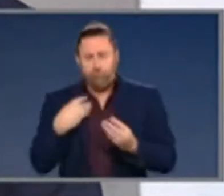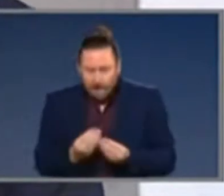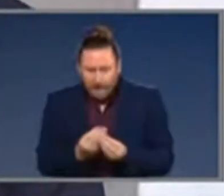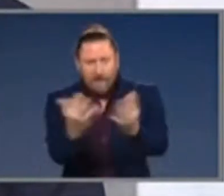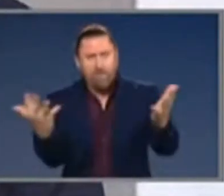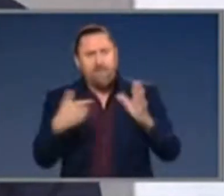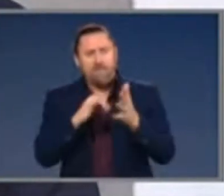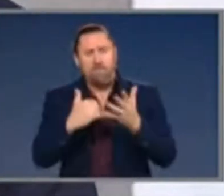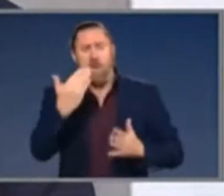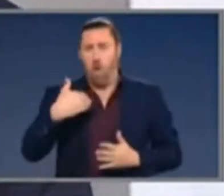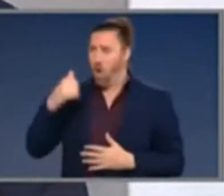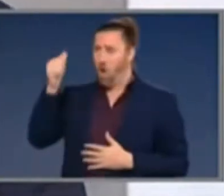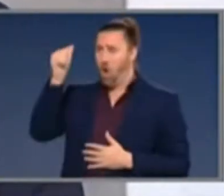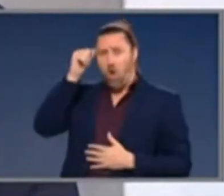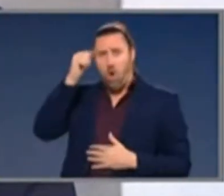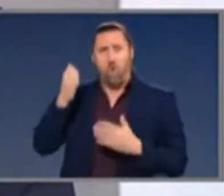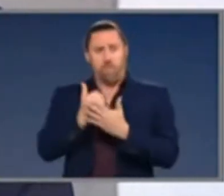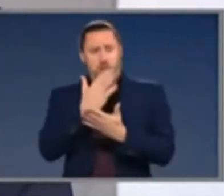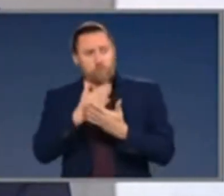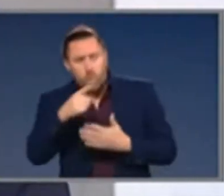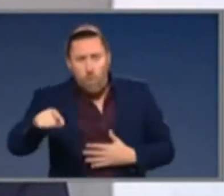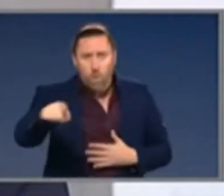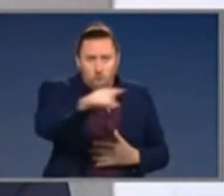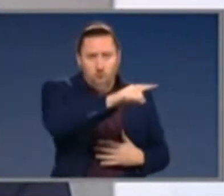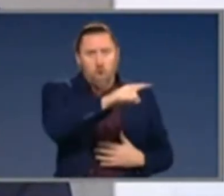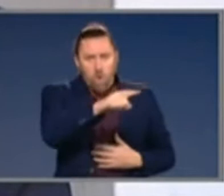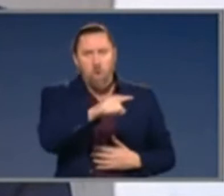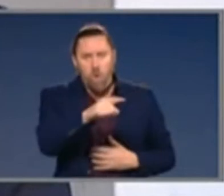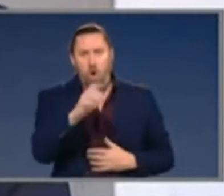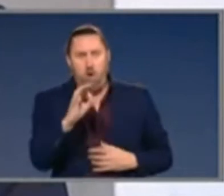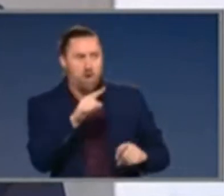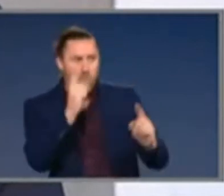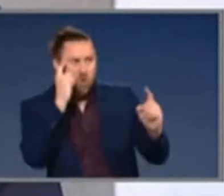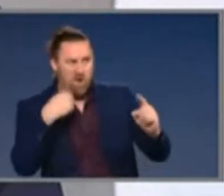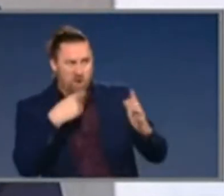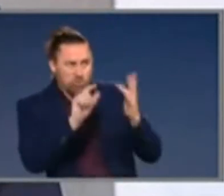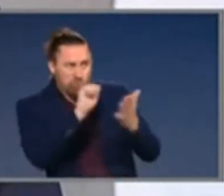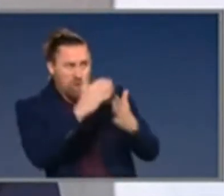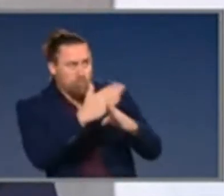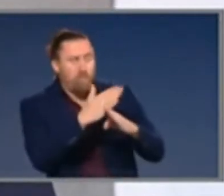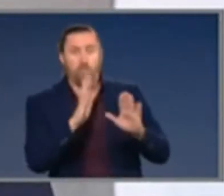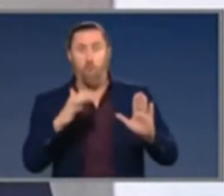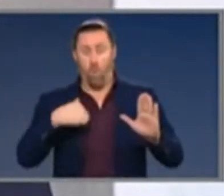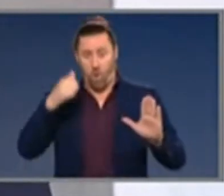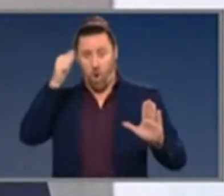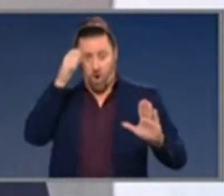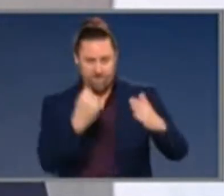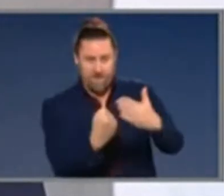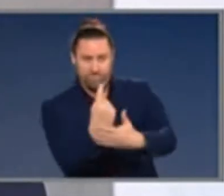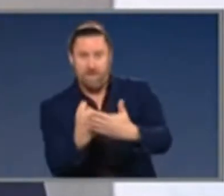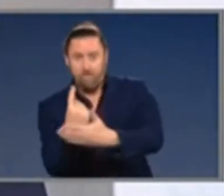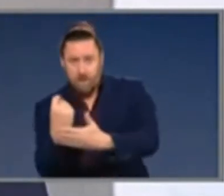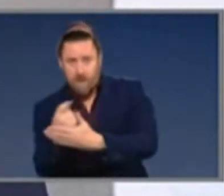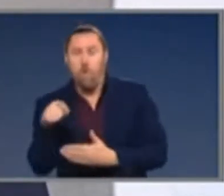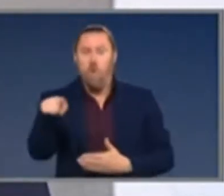believe that can provide some assurance to the public that we are aware of the problems that have occurred and, more importantly, are